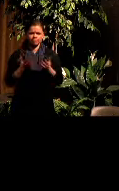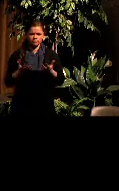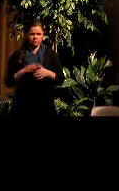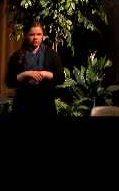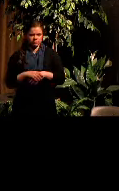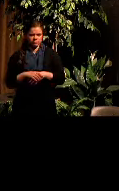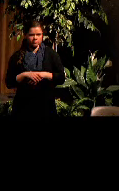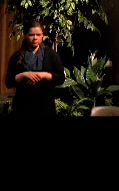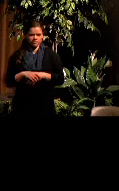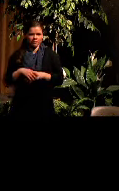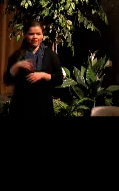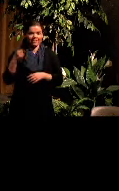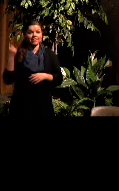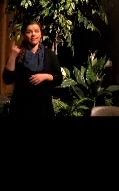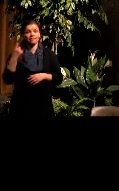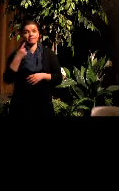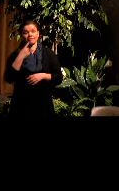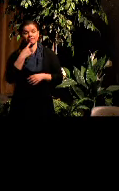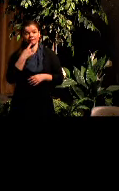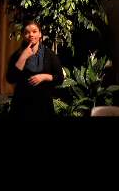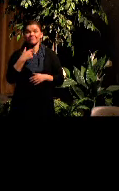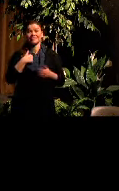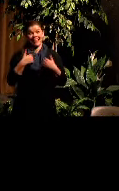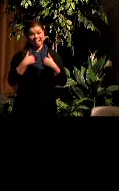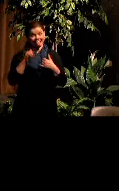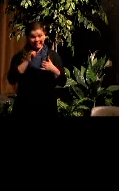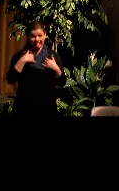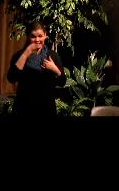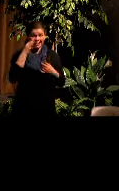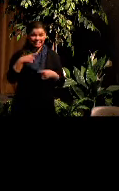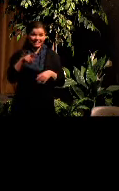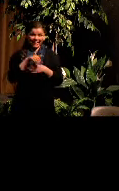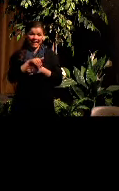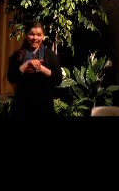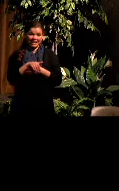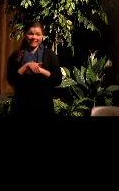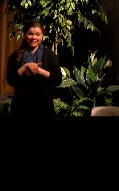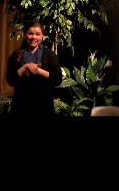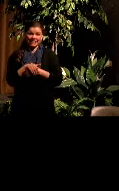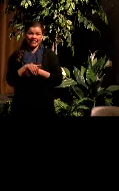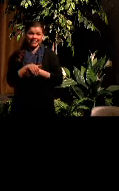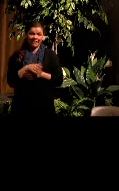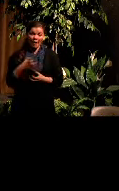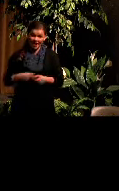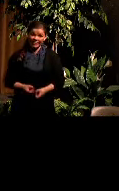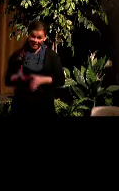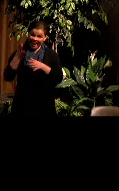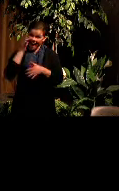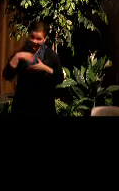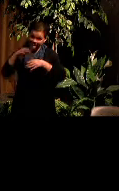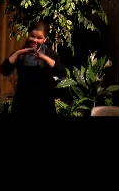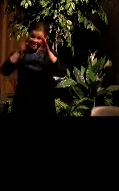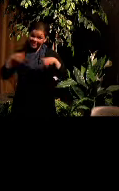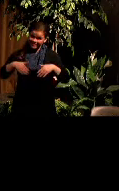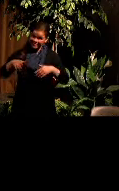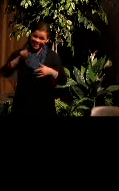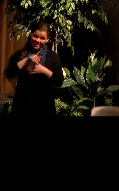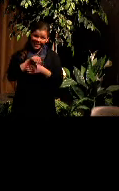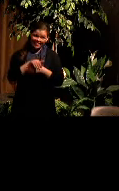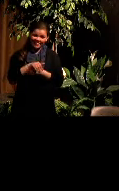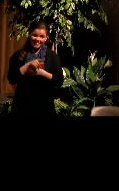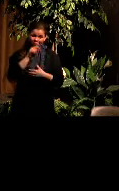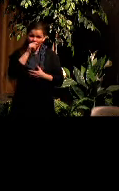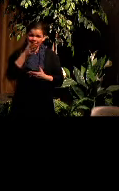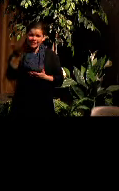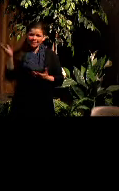night, but I just think, well, there are birds out there. It doesn't bother me. They're just birds. Yeah. How do we change? How do